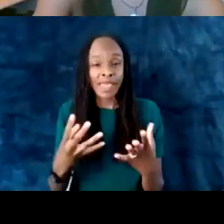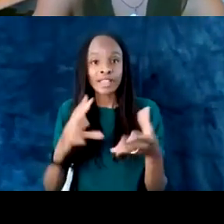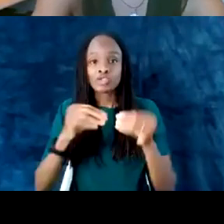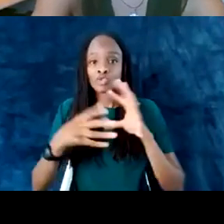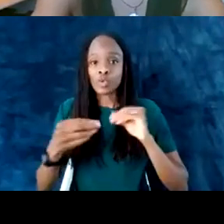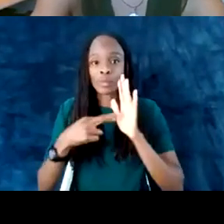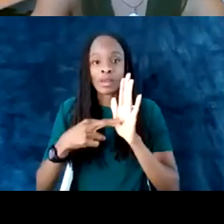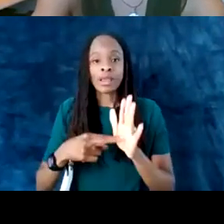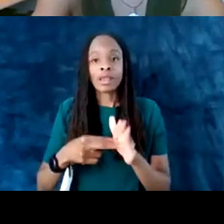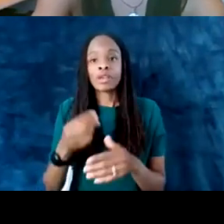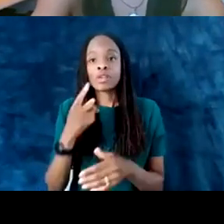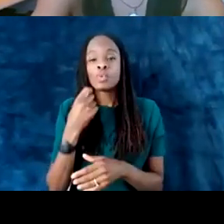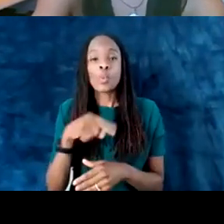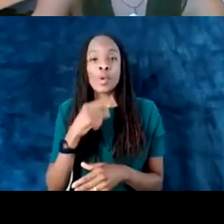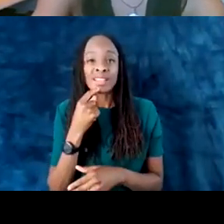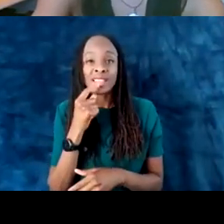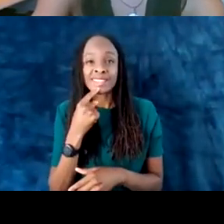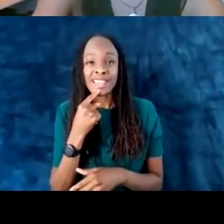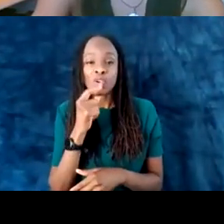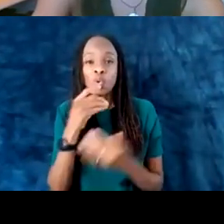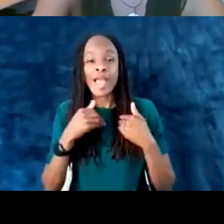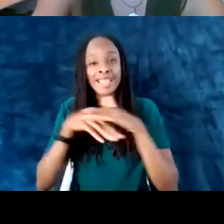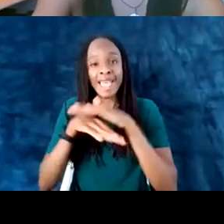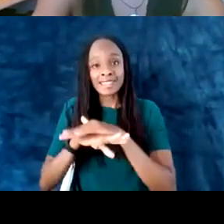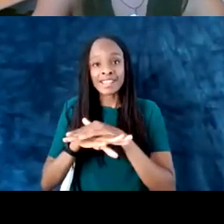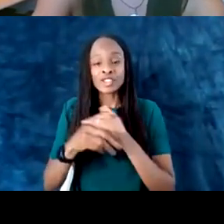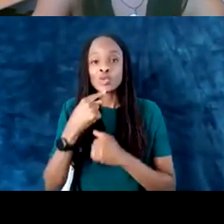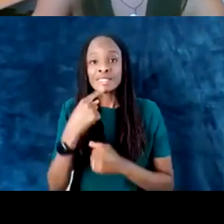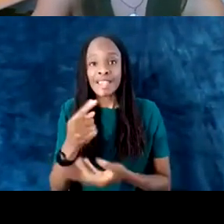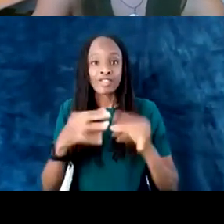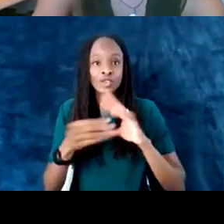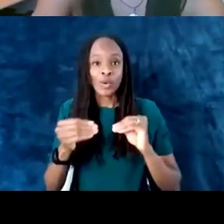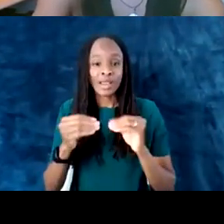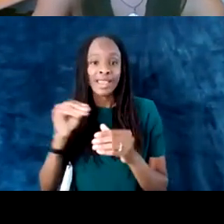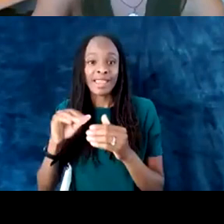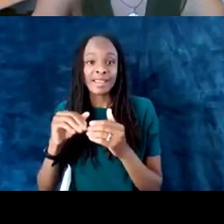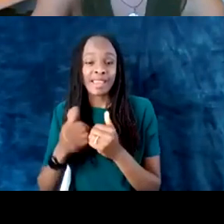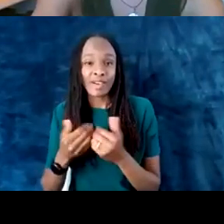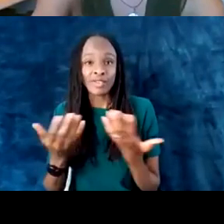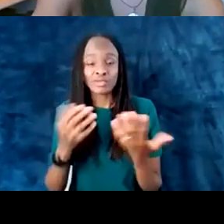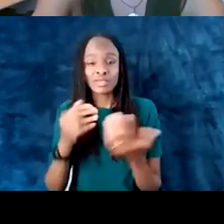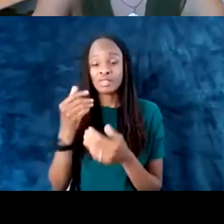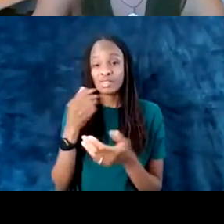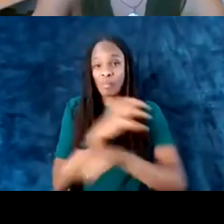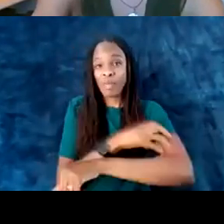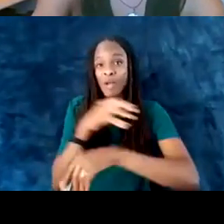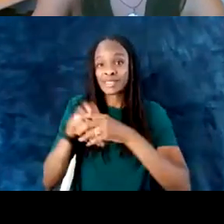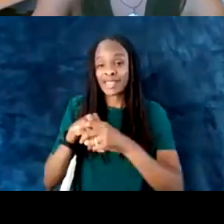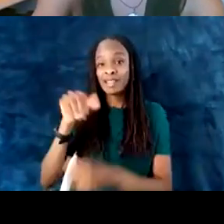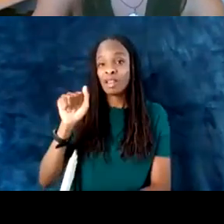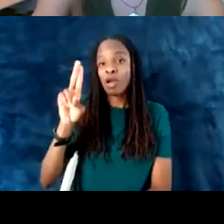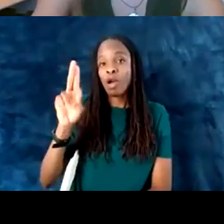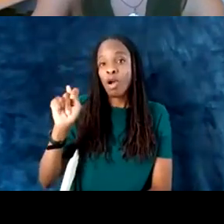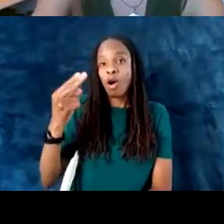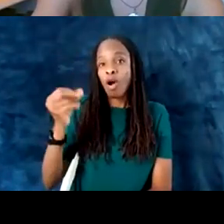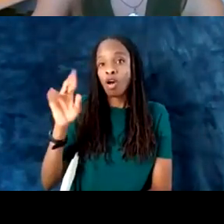We're asking about who has access to tell the story. The power, really, I would argue, is in authorship and not in representation. So I'm